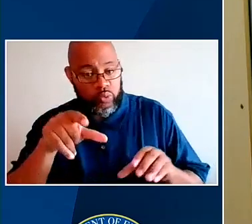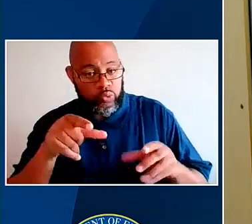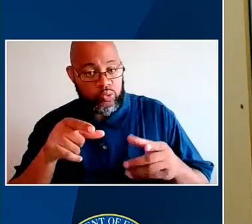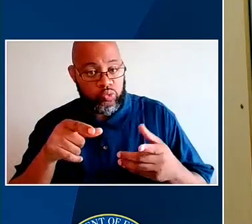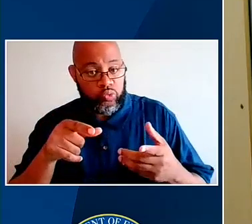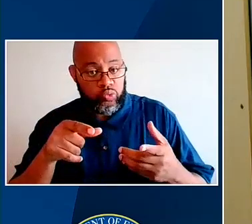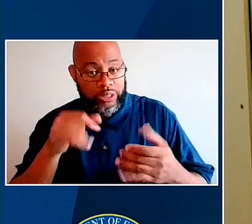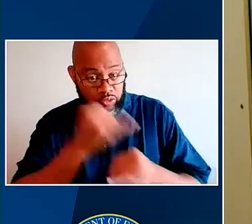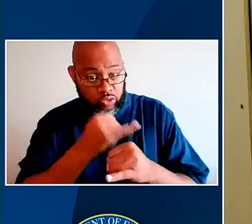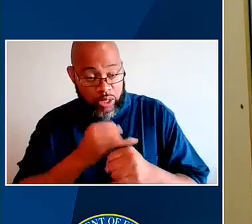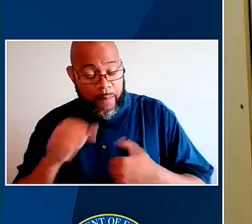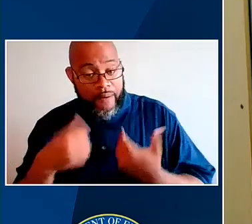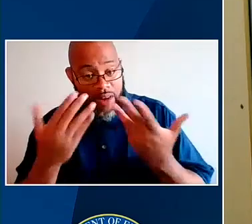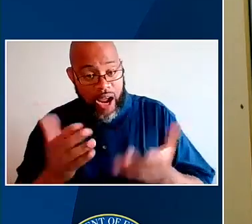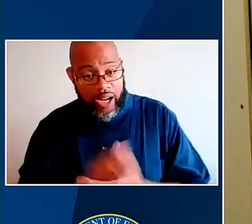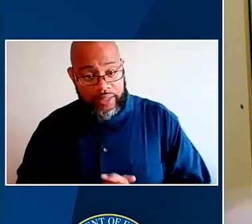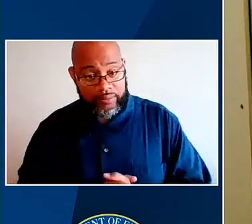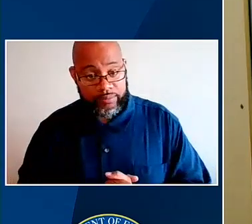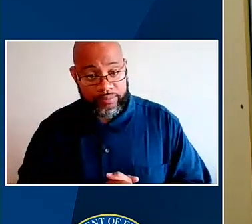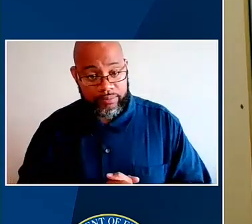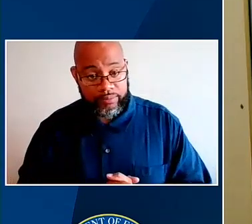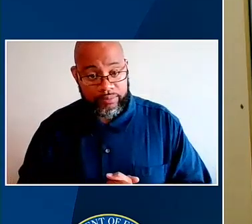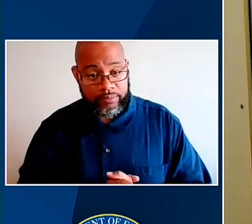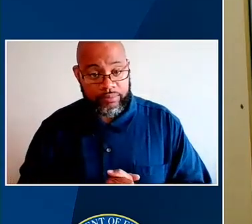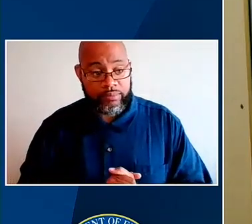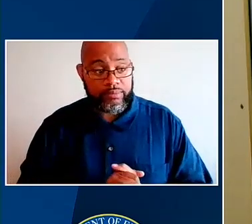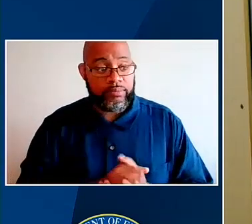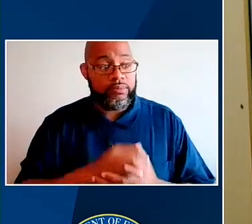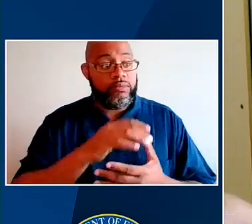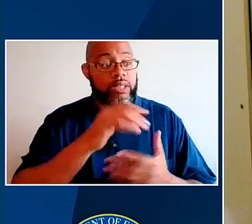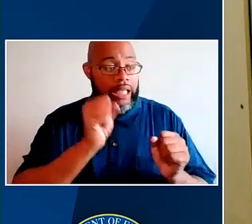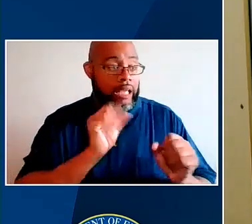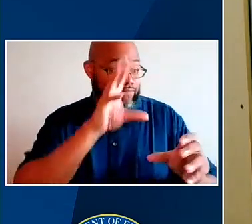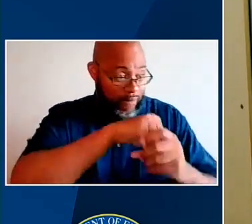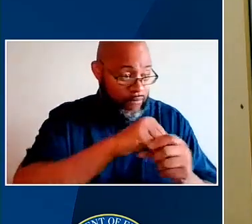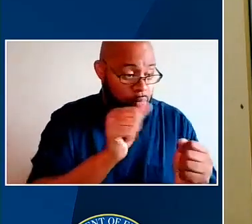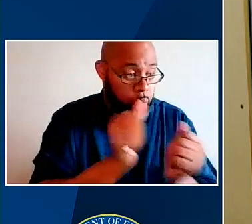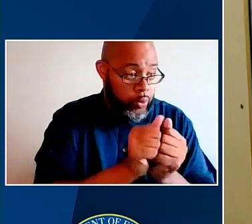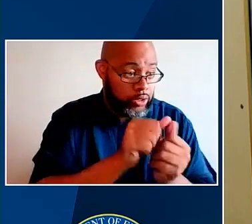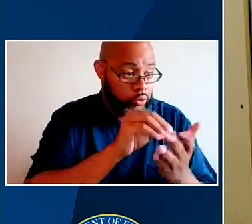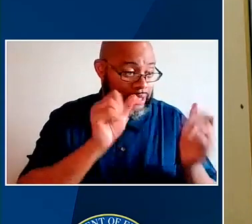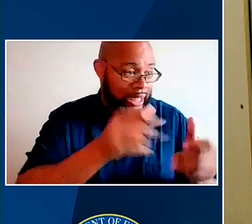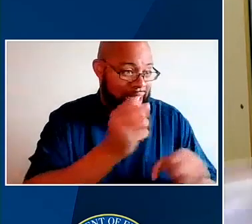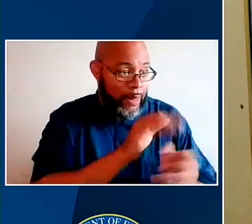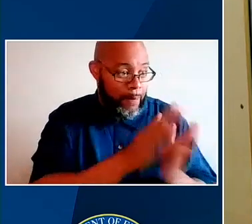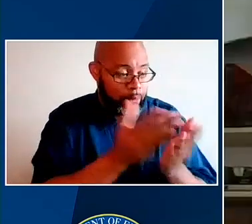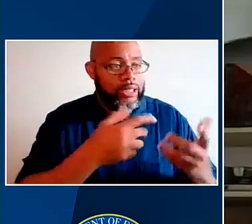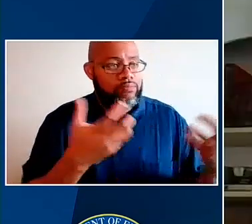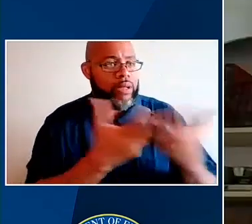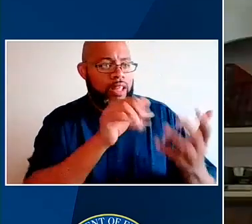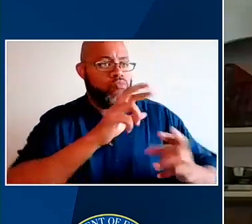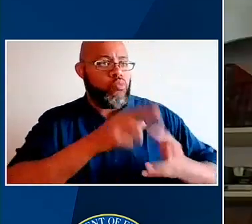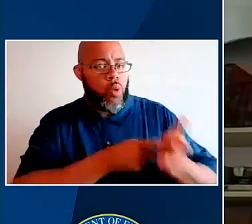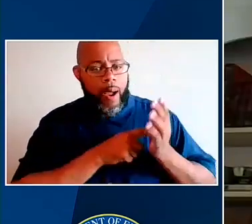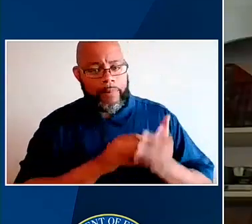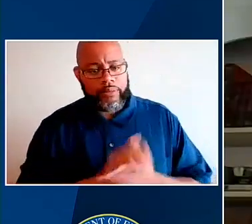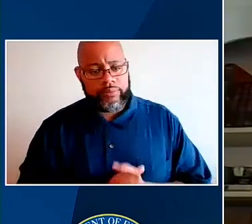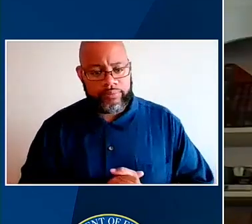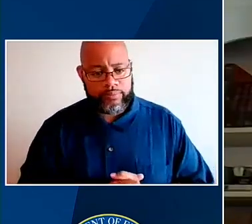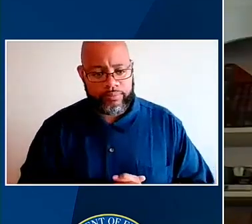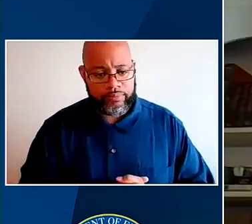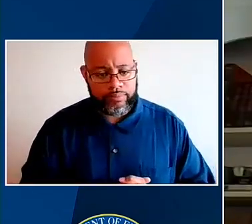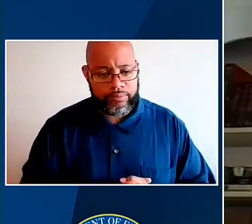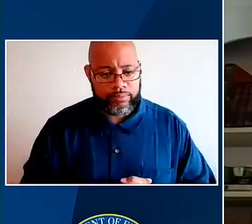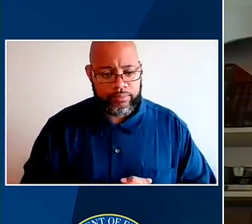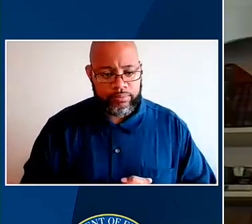the institution provides an opt-in option for students to get their books, that they have met this requirement. Well, they would have to, as James said, I would word it as